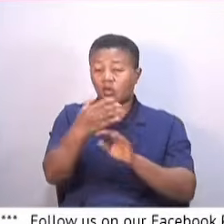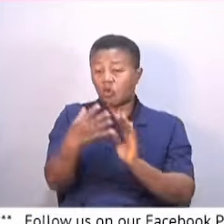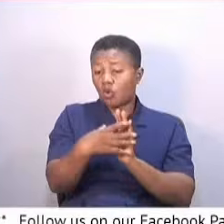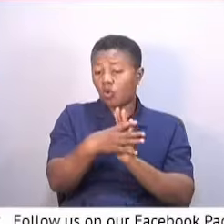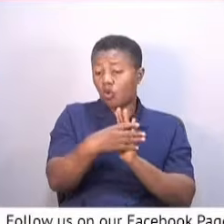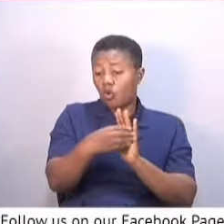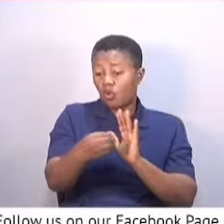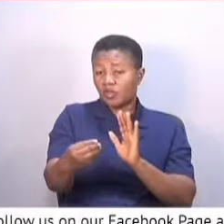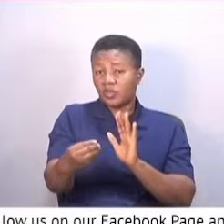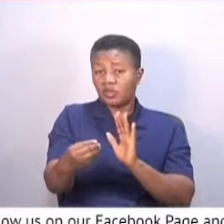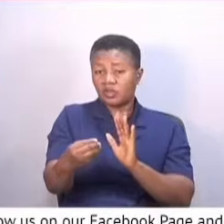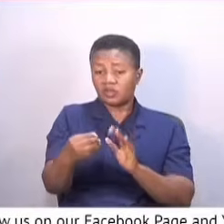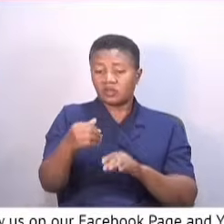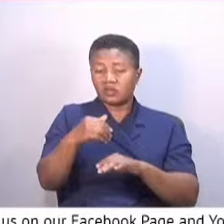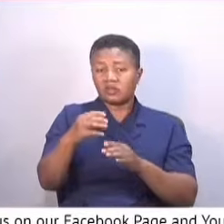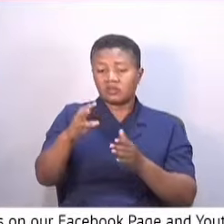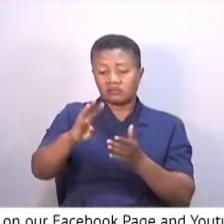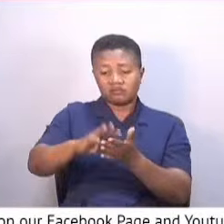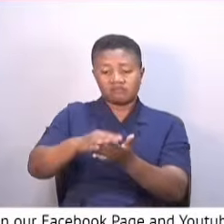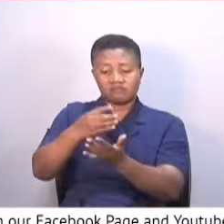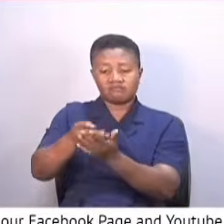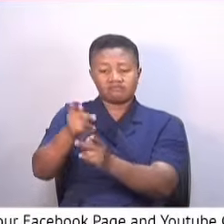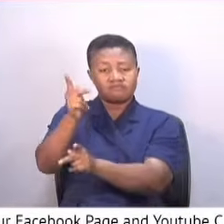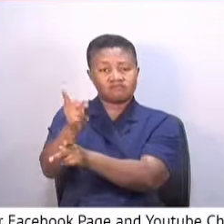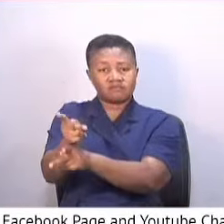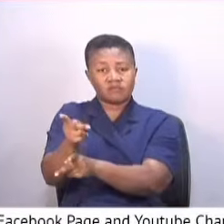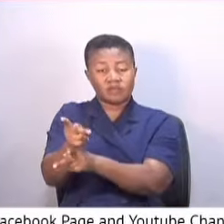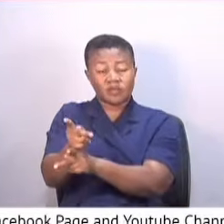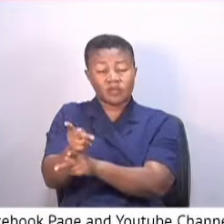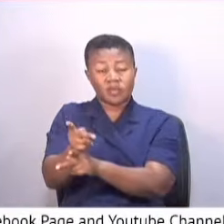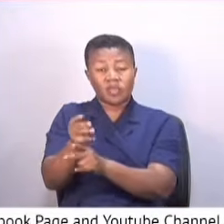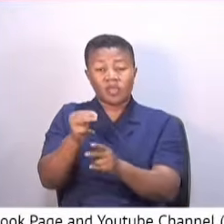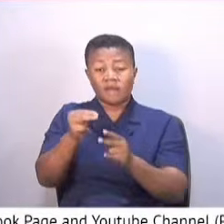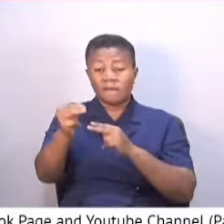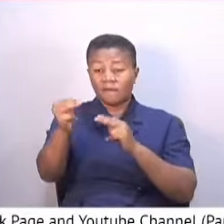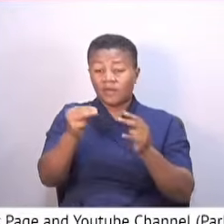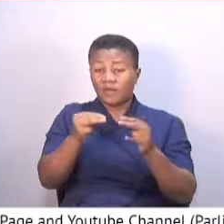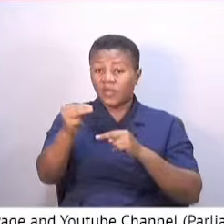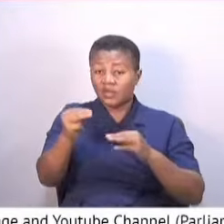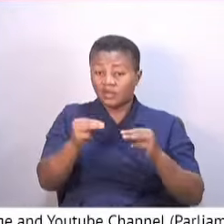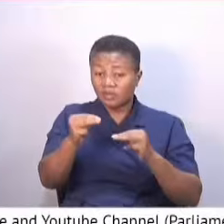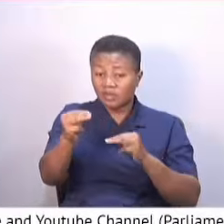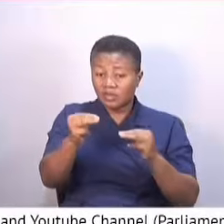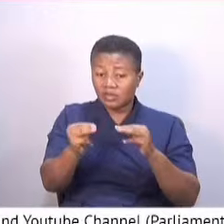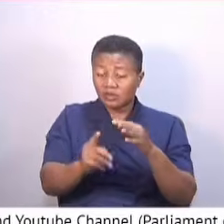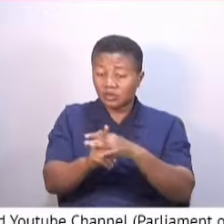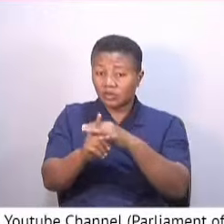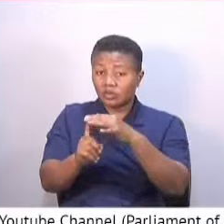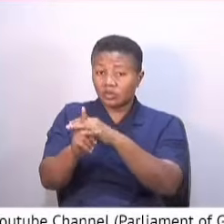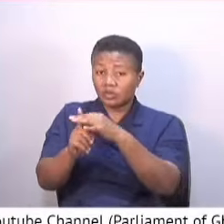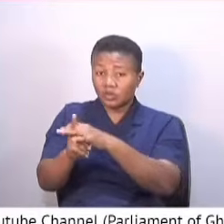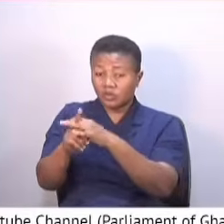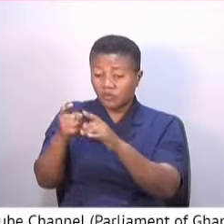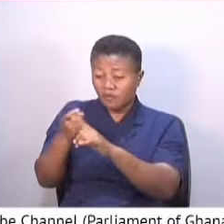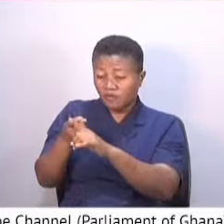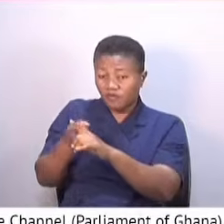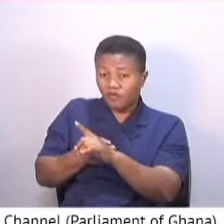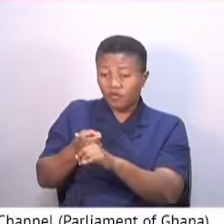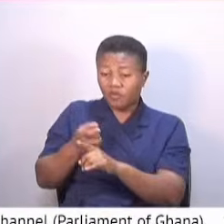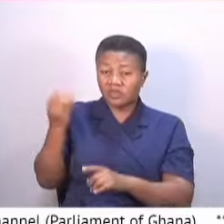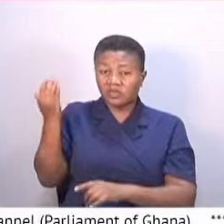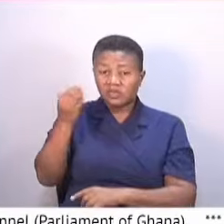of the statement was tabled. Matters arising from the statement calls for